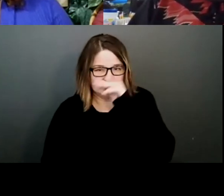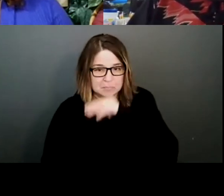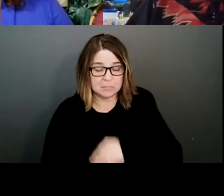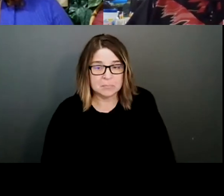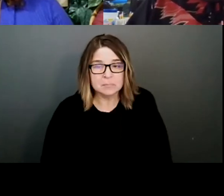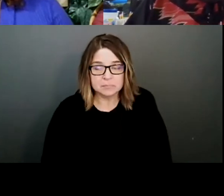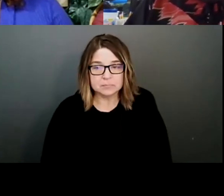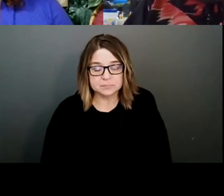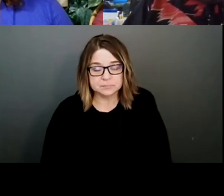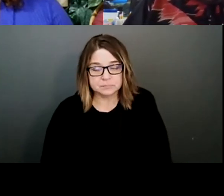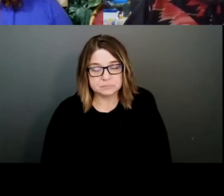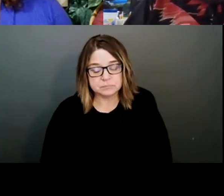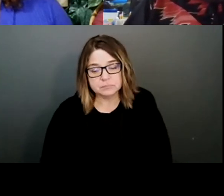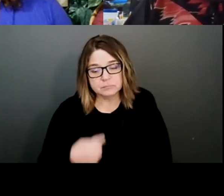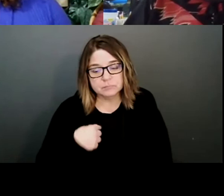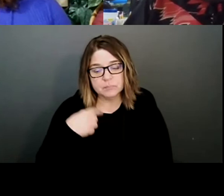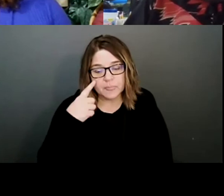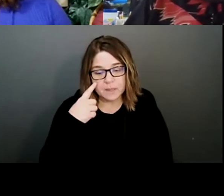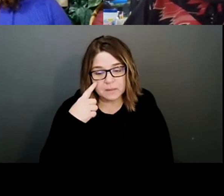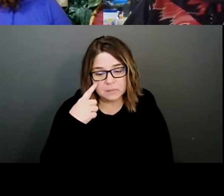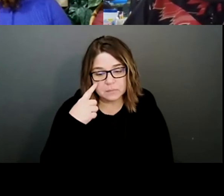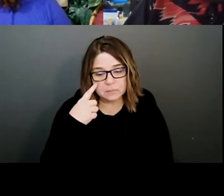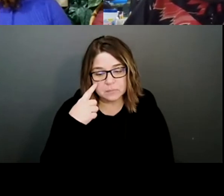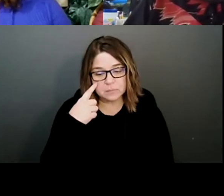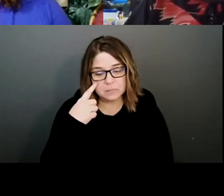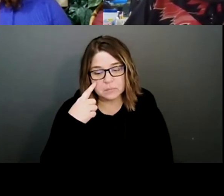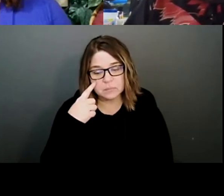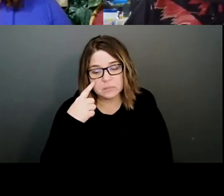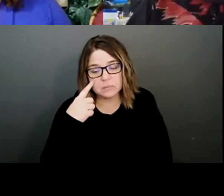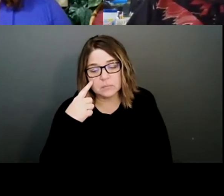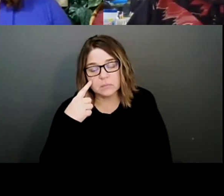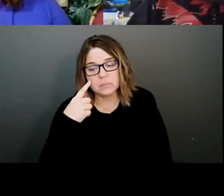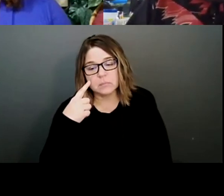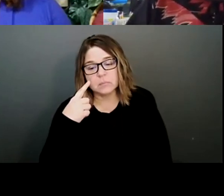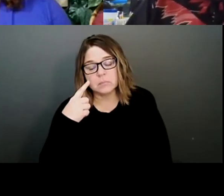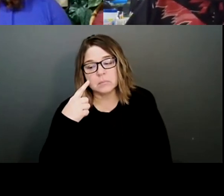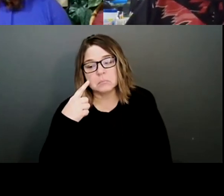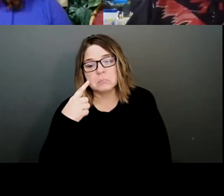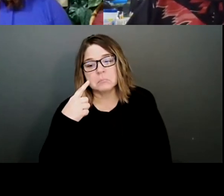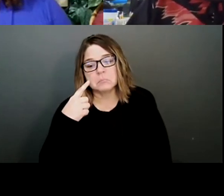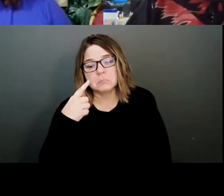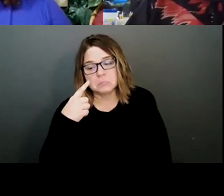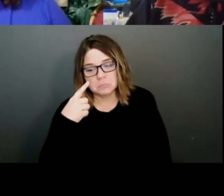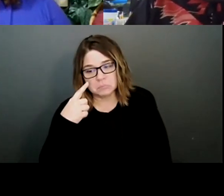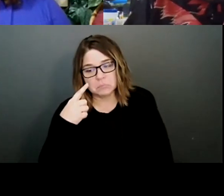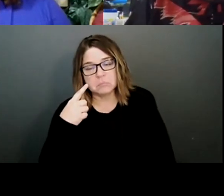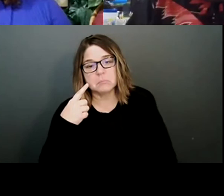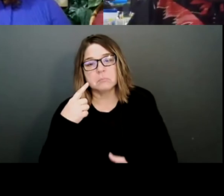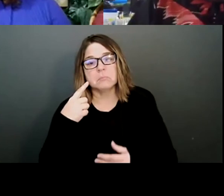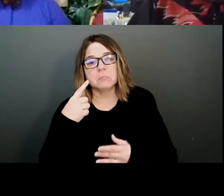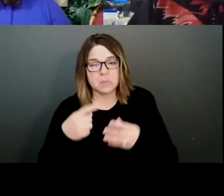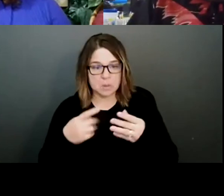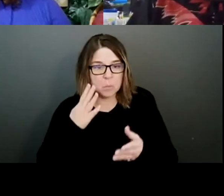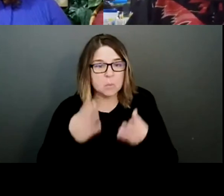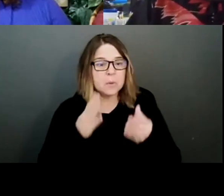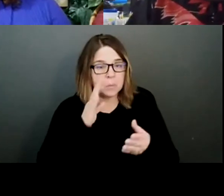the way I see it then is that, okay, there'll probably be, you know, support groups